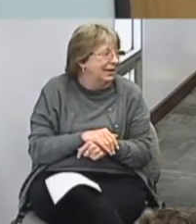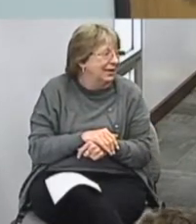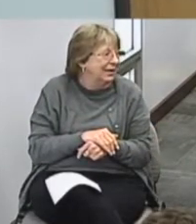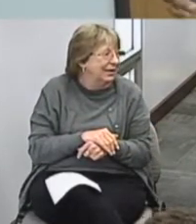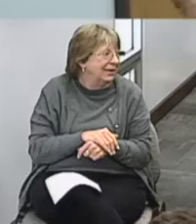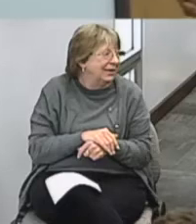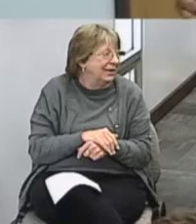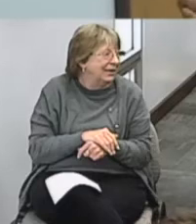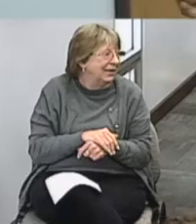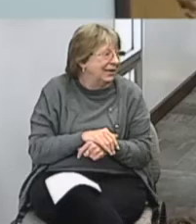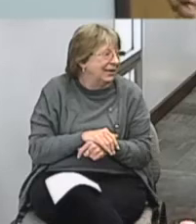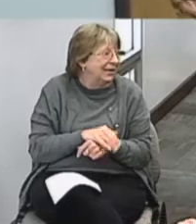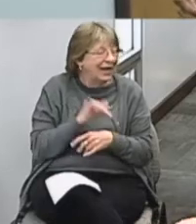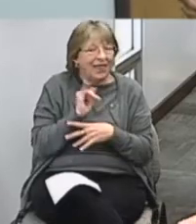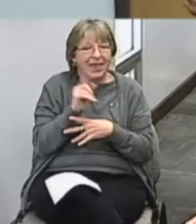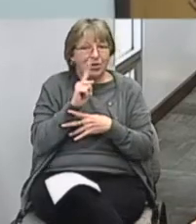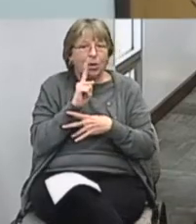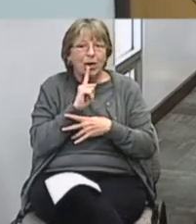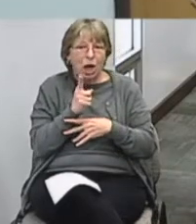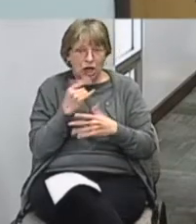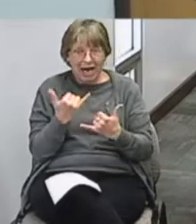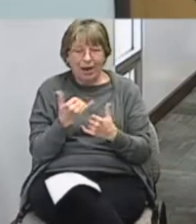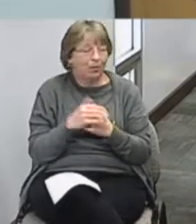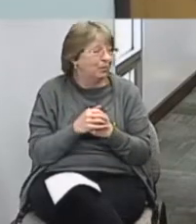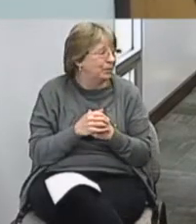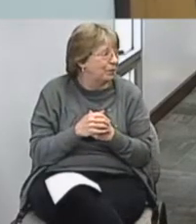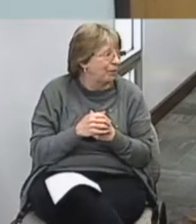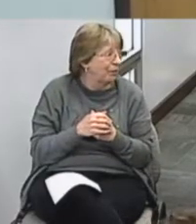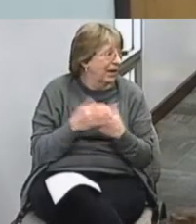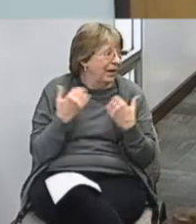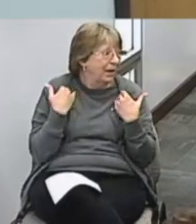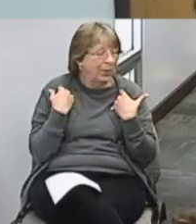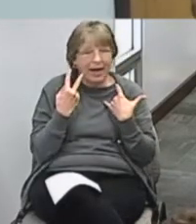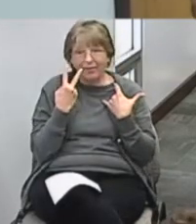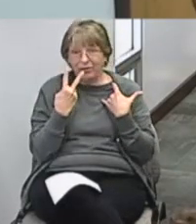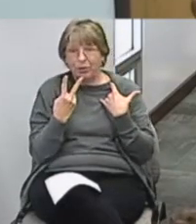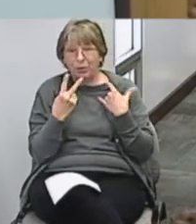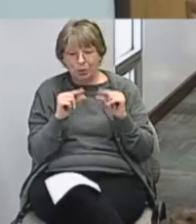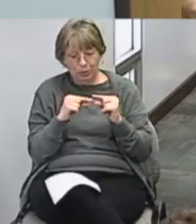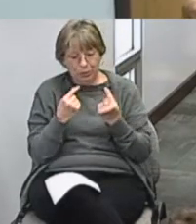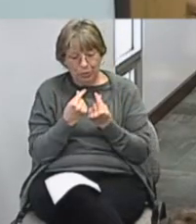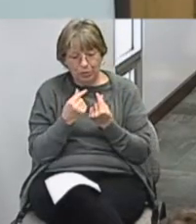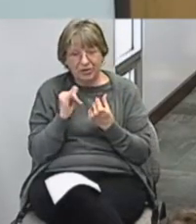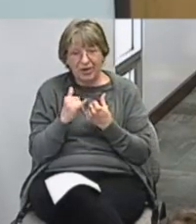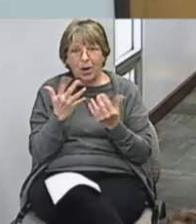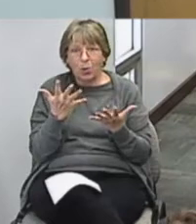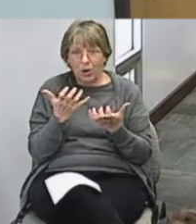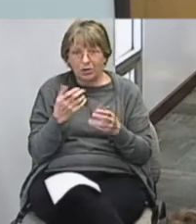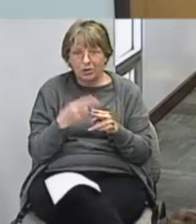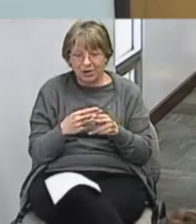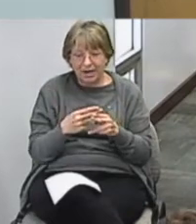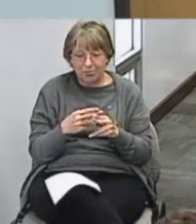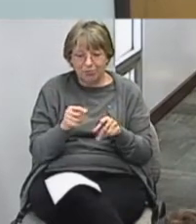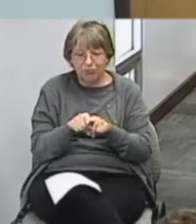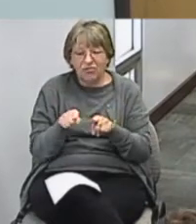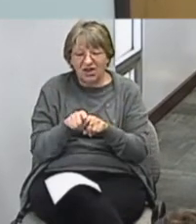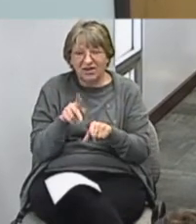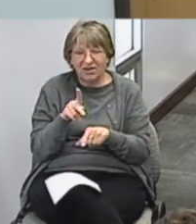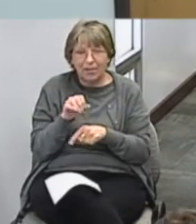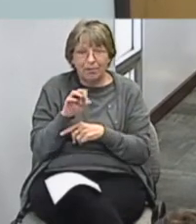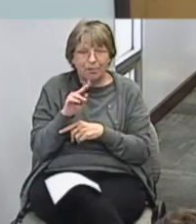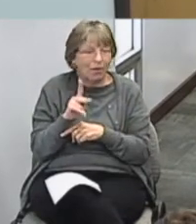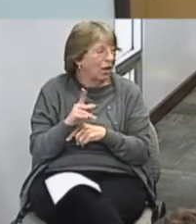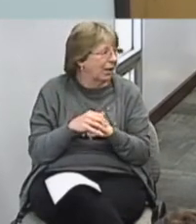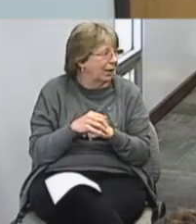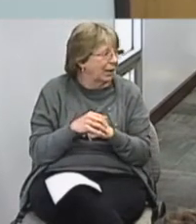So that's kind of like where we're at now. We have two entities that would like to name the same park. I'm going to